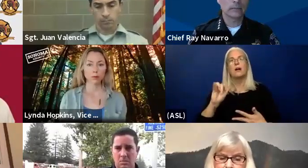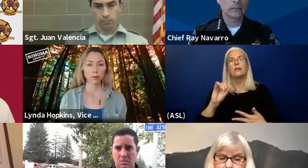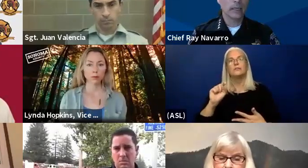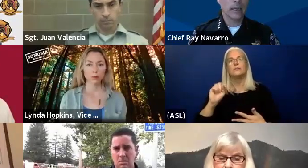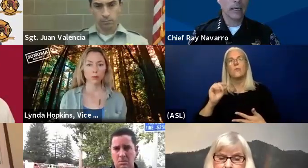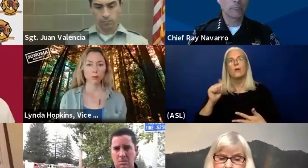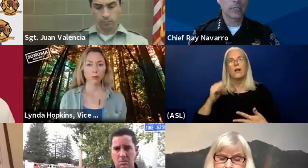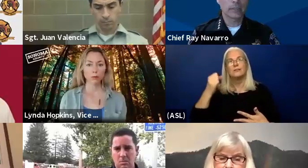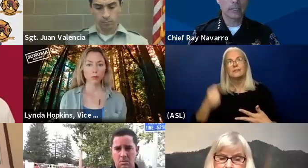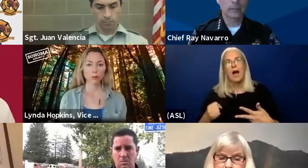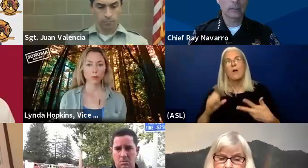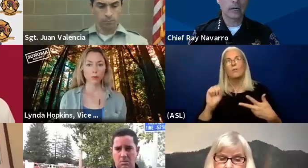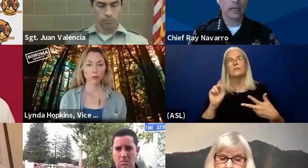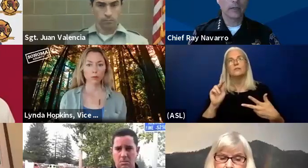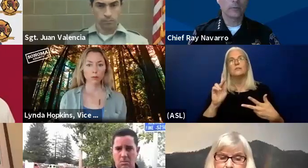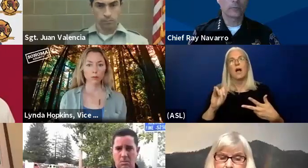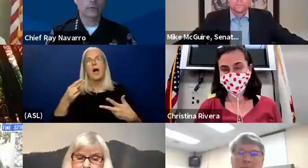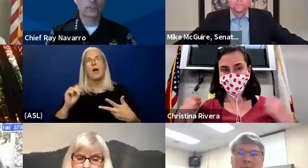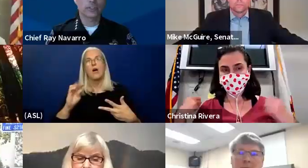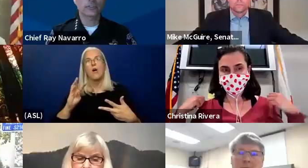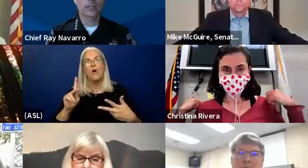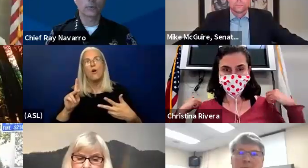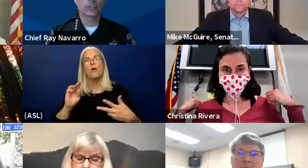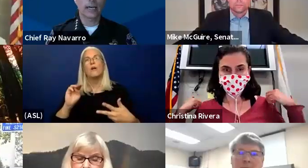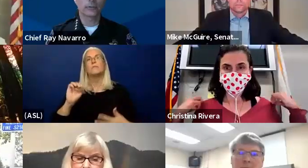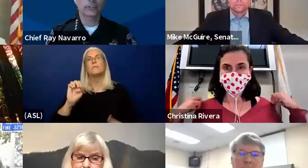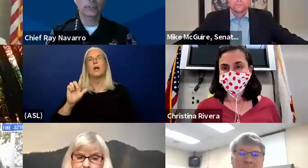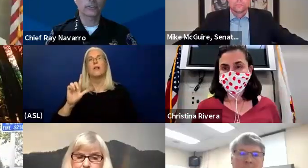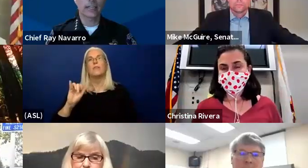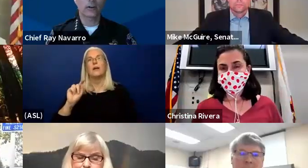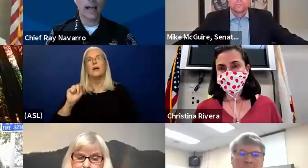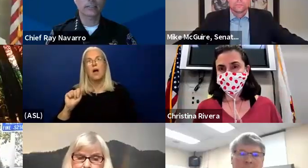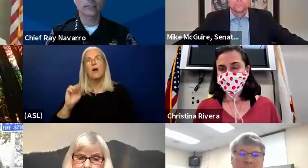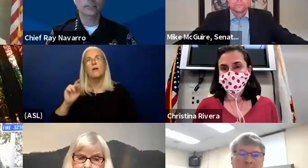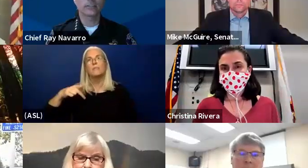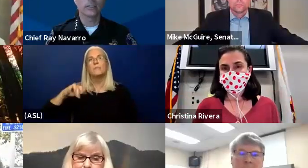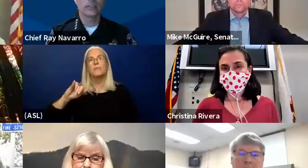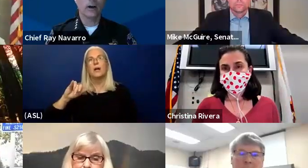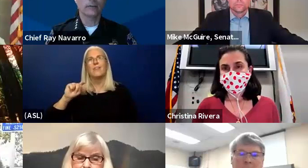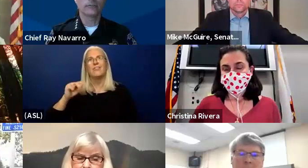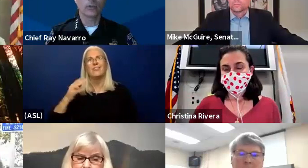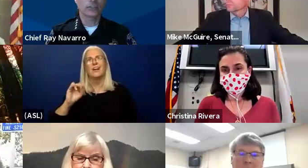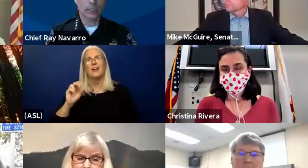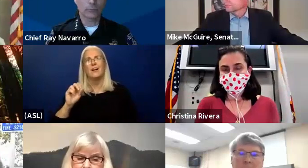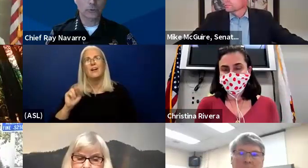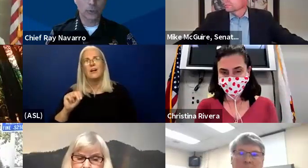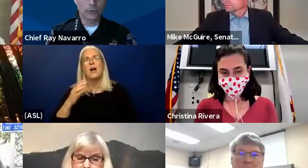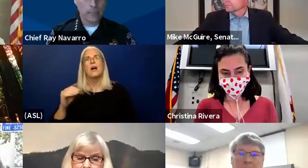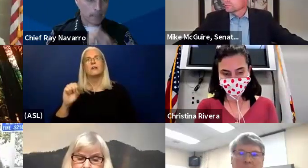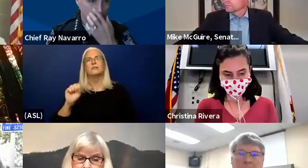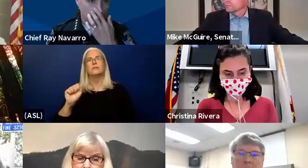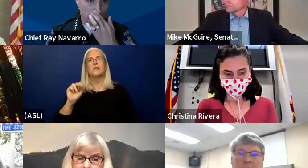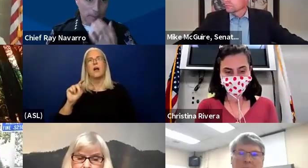Melita and Pythian, the city of Santa Rosa addresses that are accessed off of Los Alamos